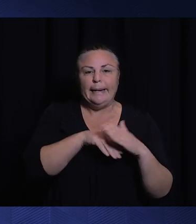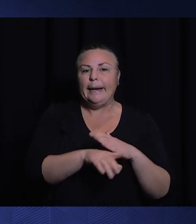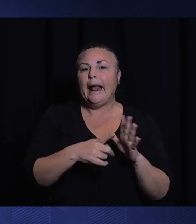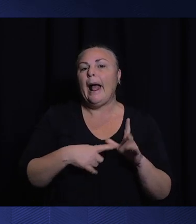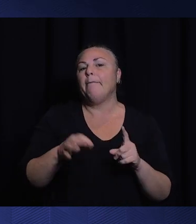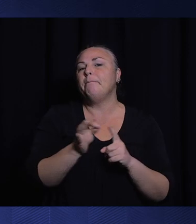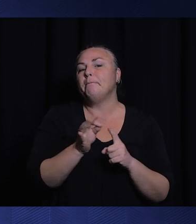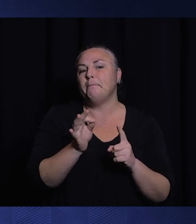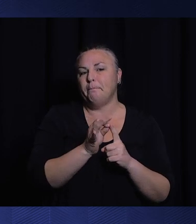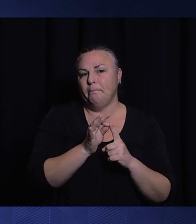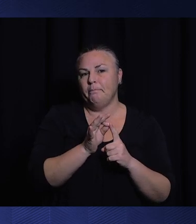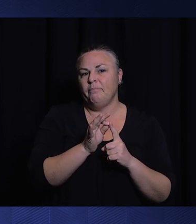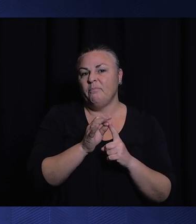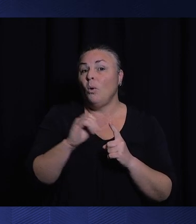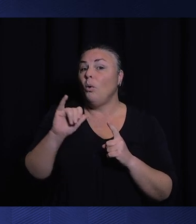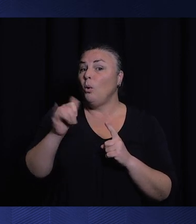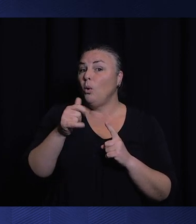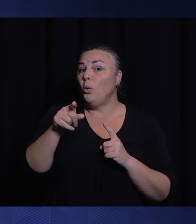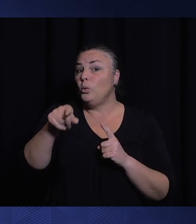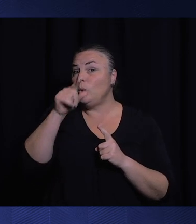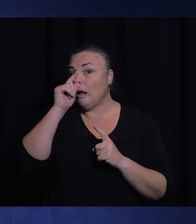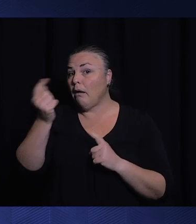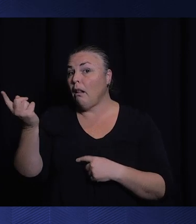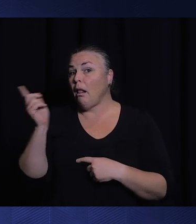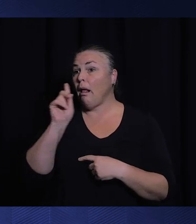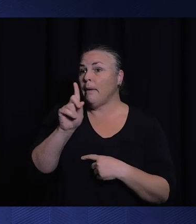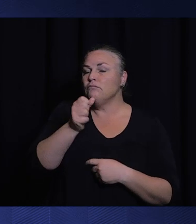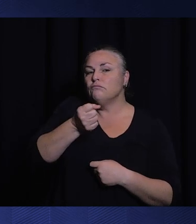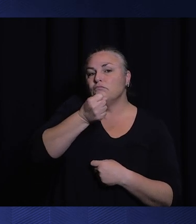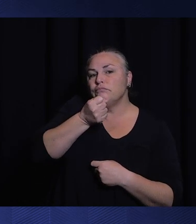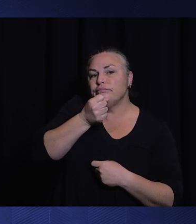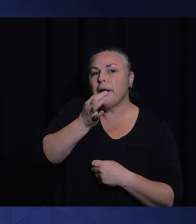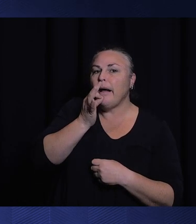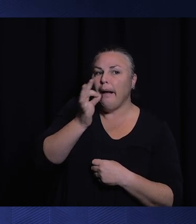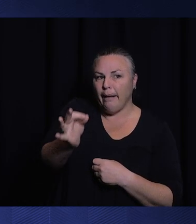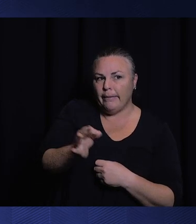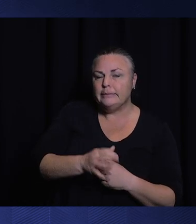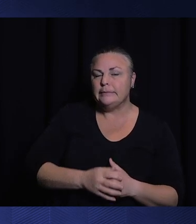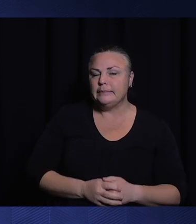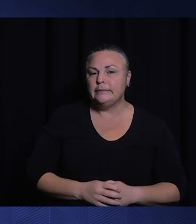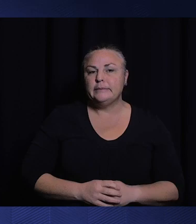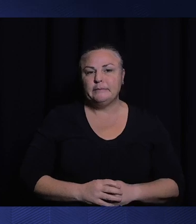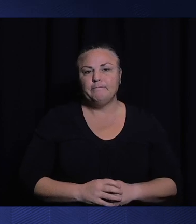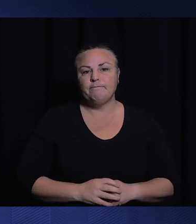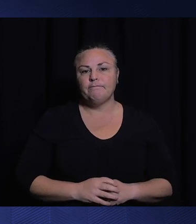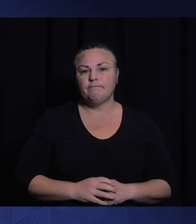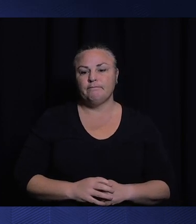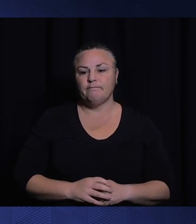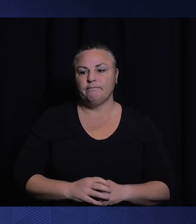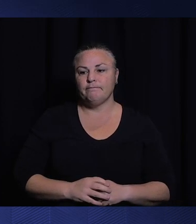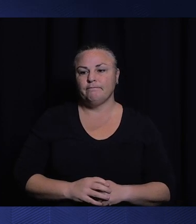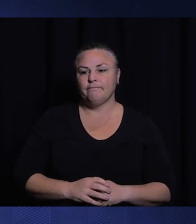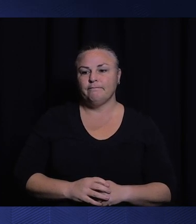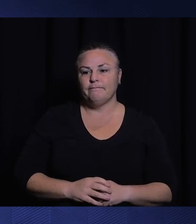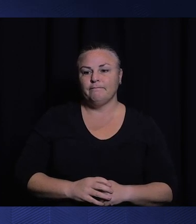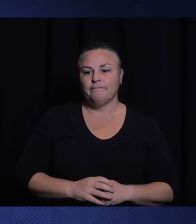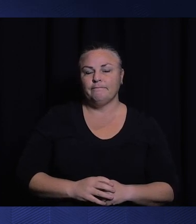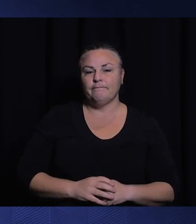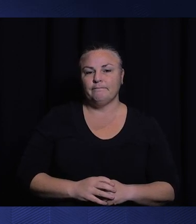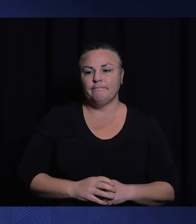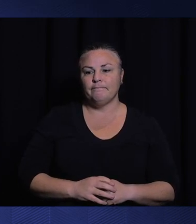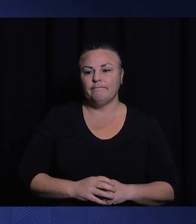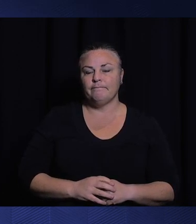there are mics in front of you here, which you can ask questions through in person during the second half of the session. I'm joined here